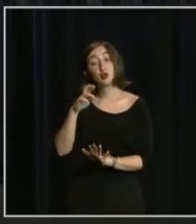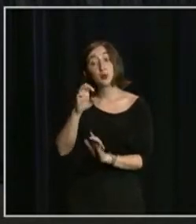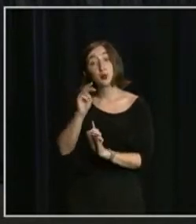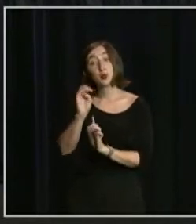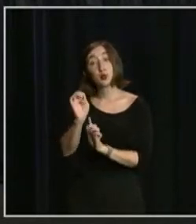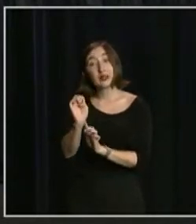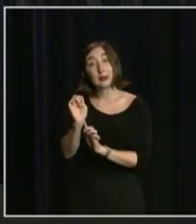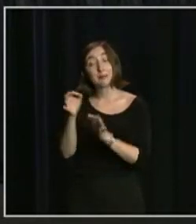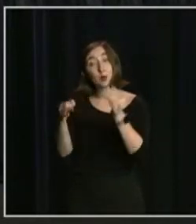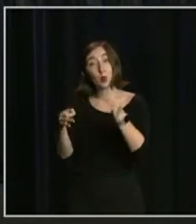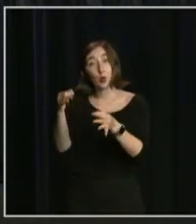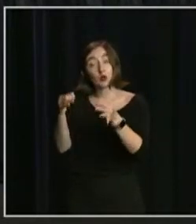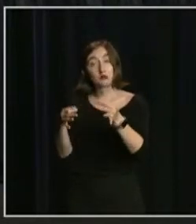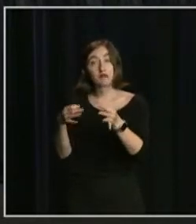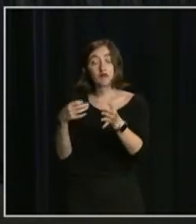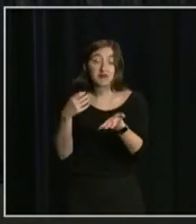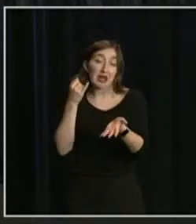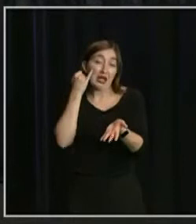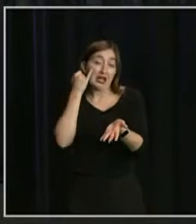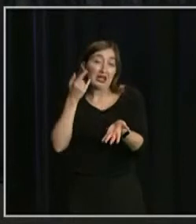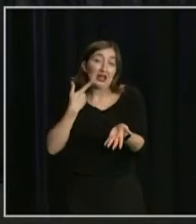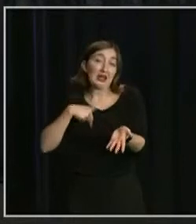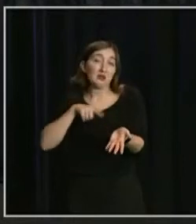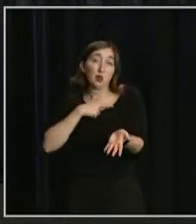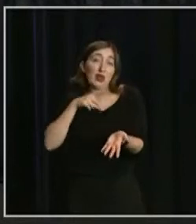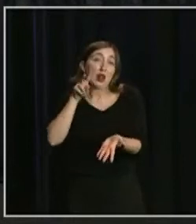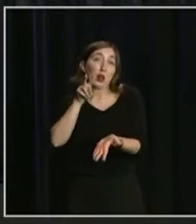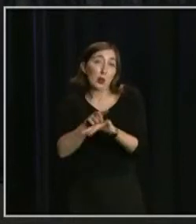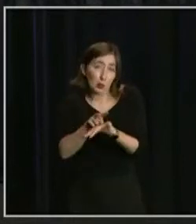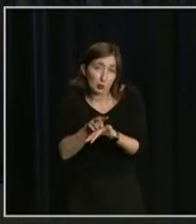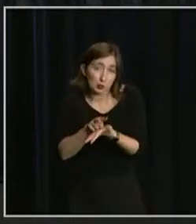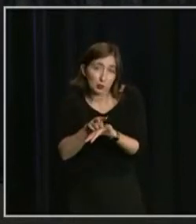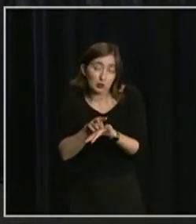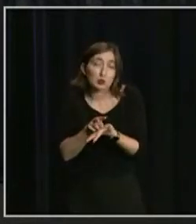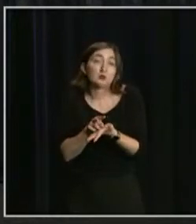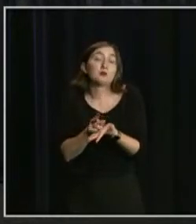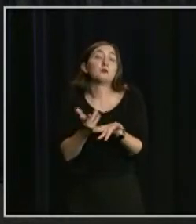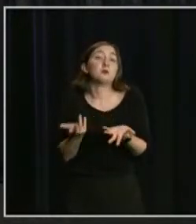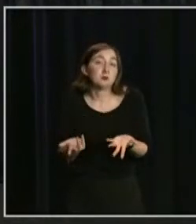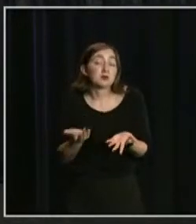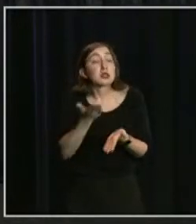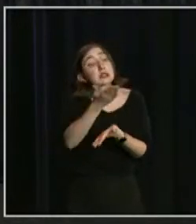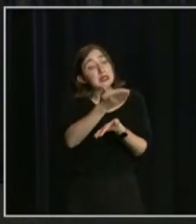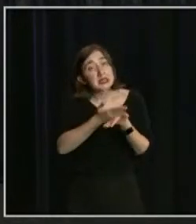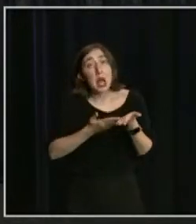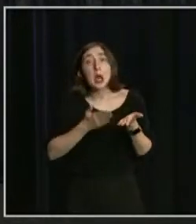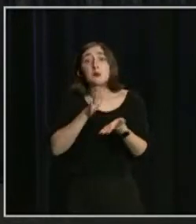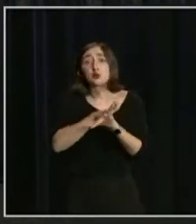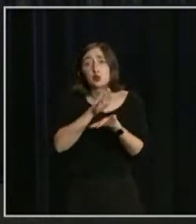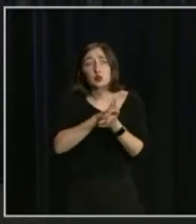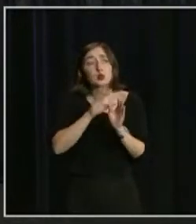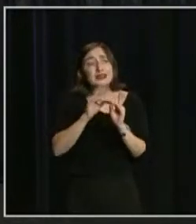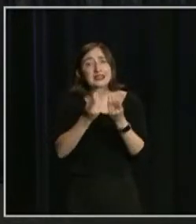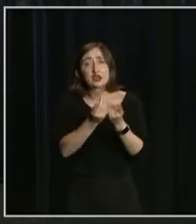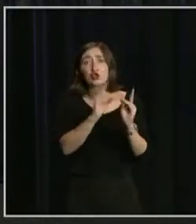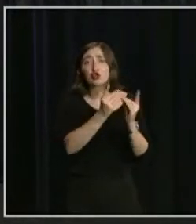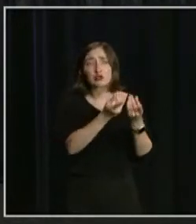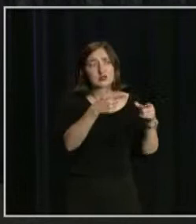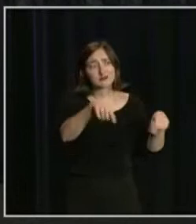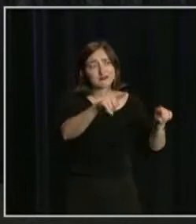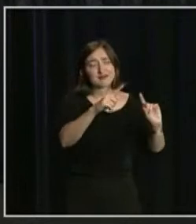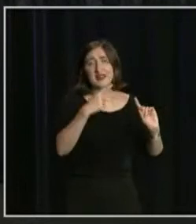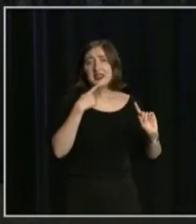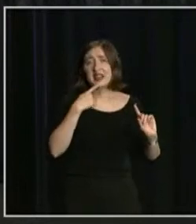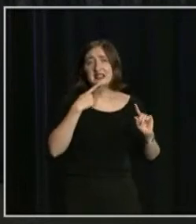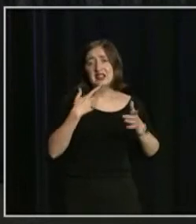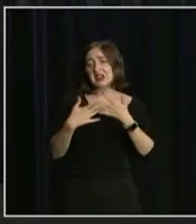districts, I think there's over 70 now across the state, have stated that they're going to mandate it